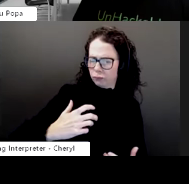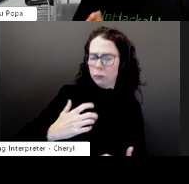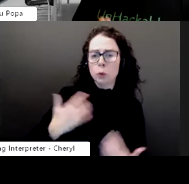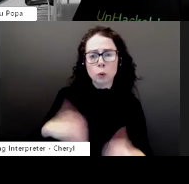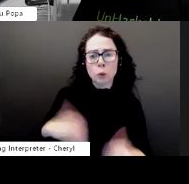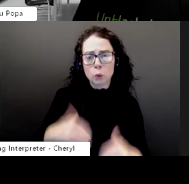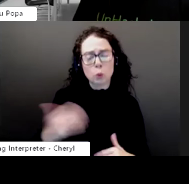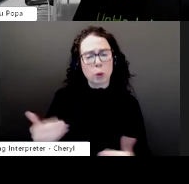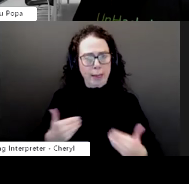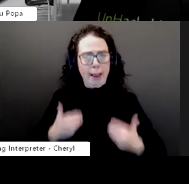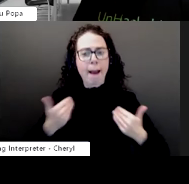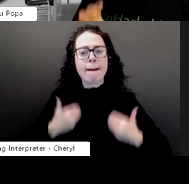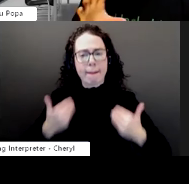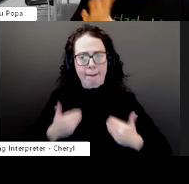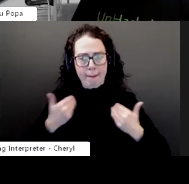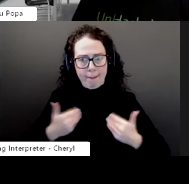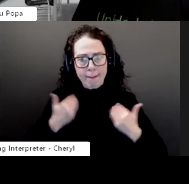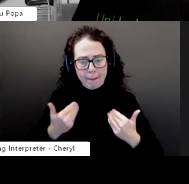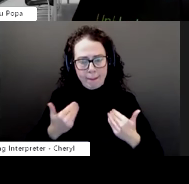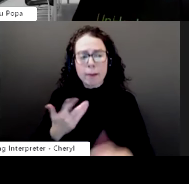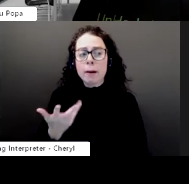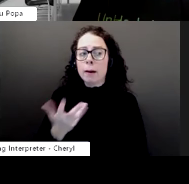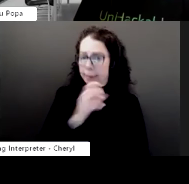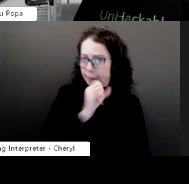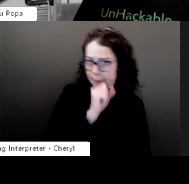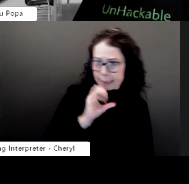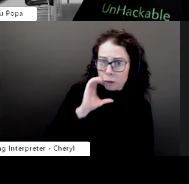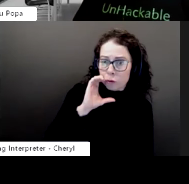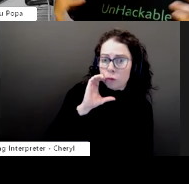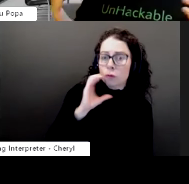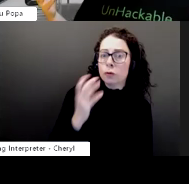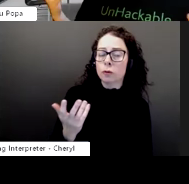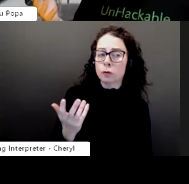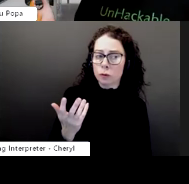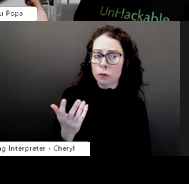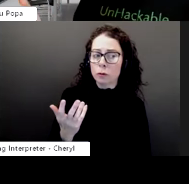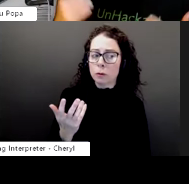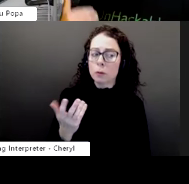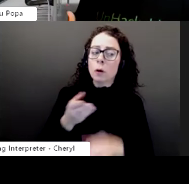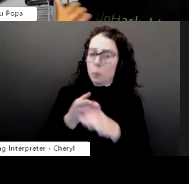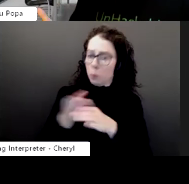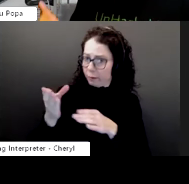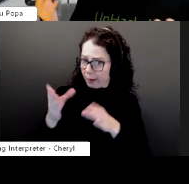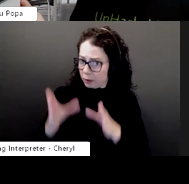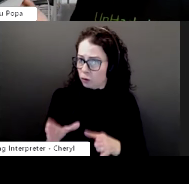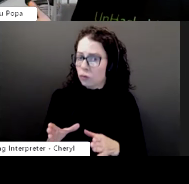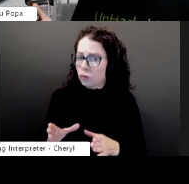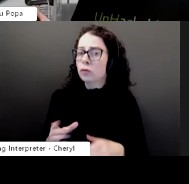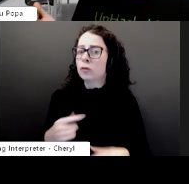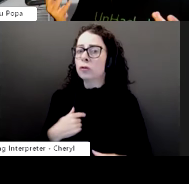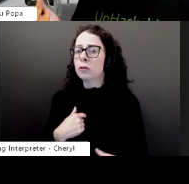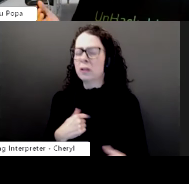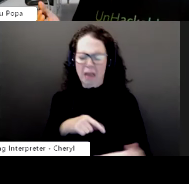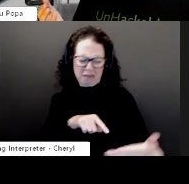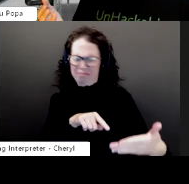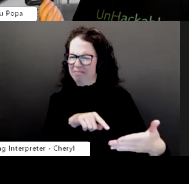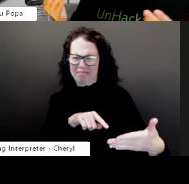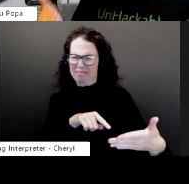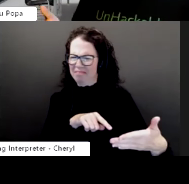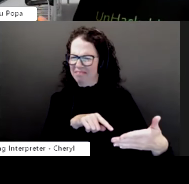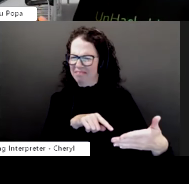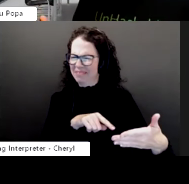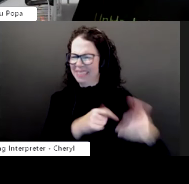up. Seniors as well, most professionals, a lot of people will say, no, this will not pass. I can tell when these people,